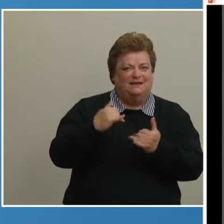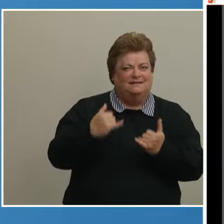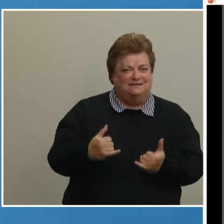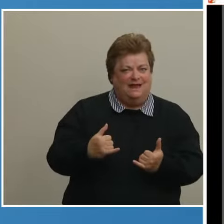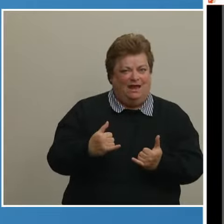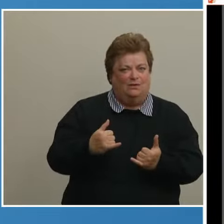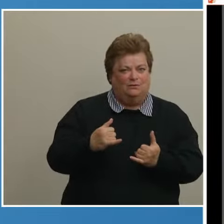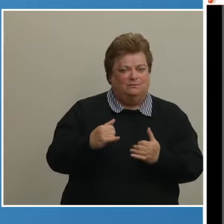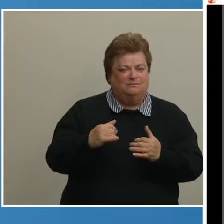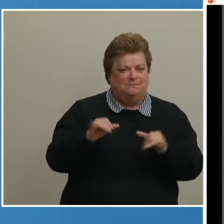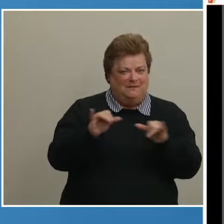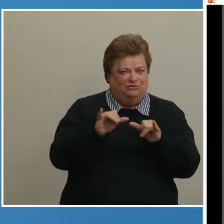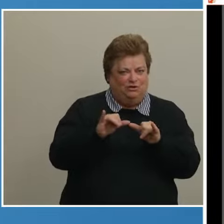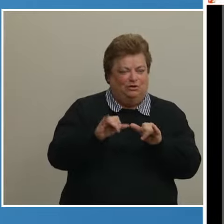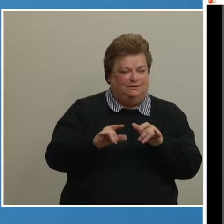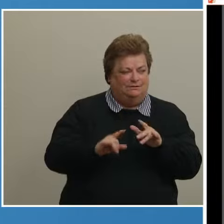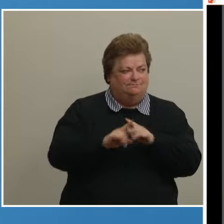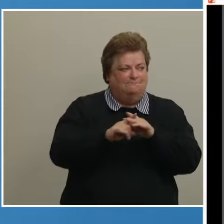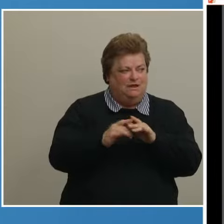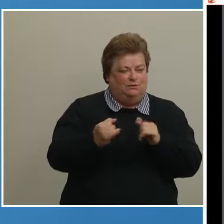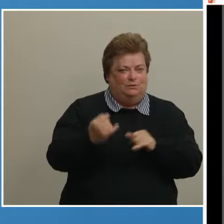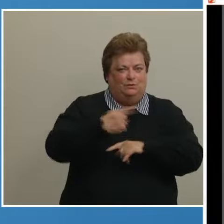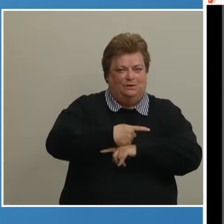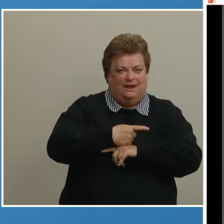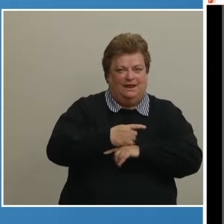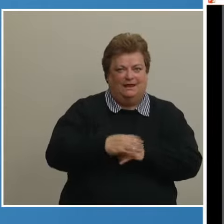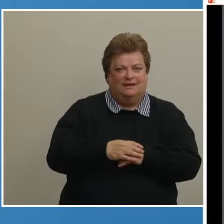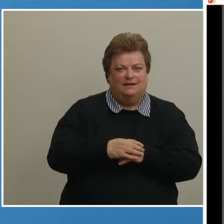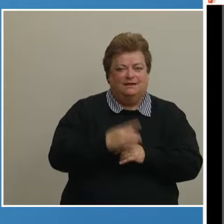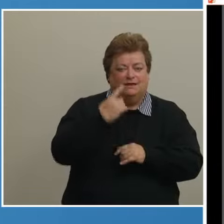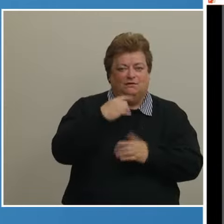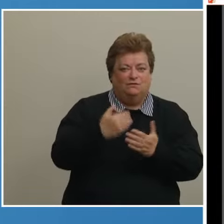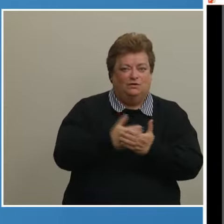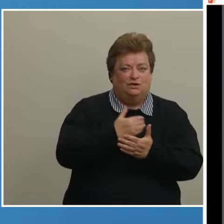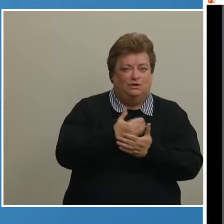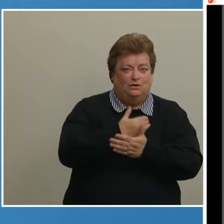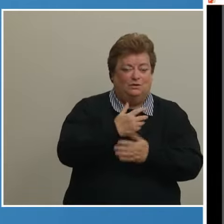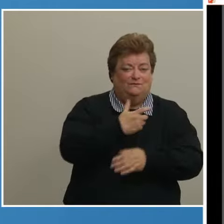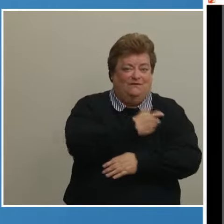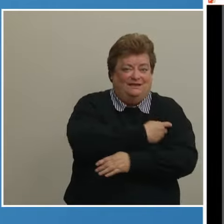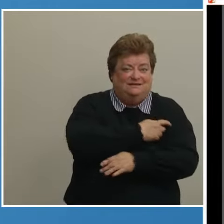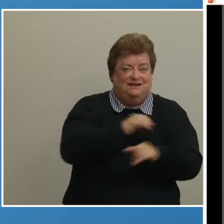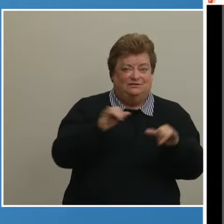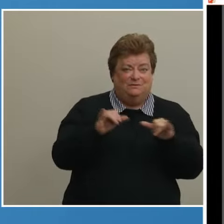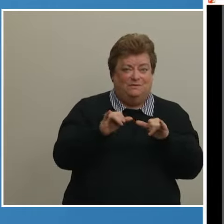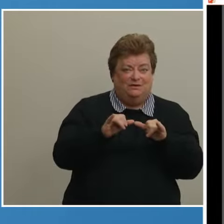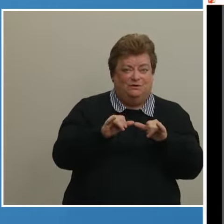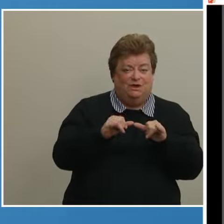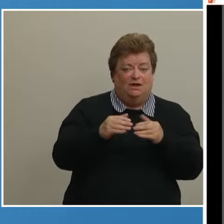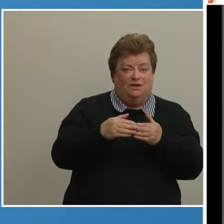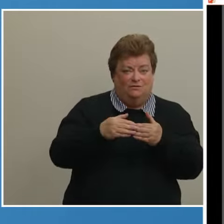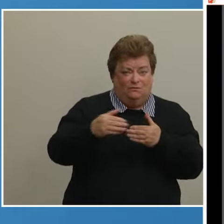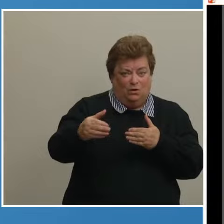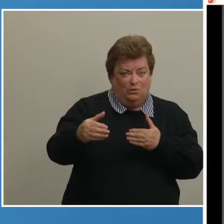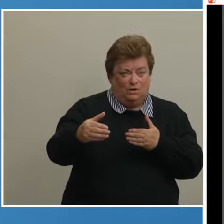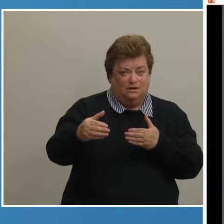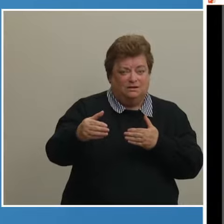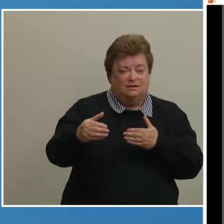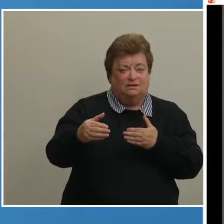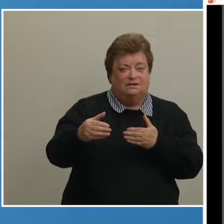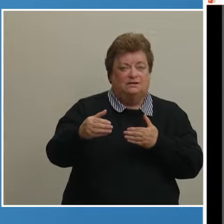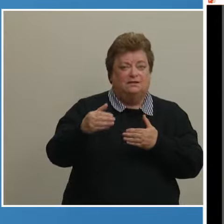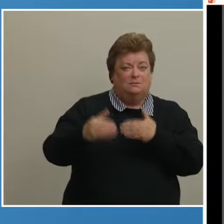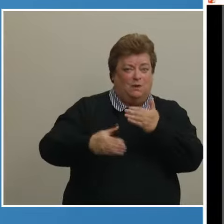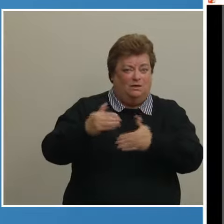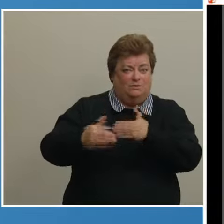in the red. Today, for this new vaccination metric forward, progress